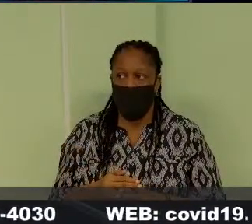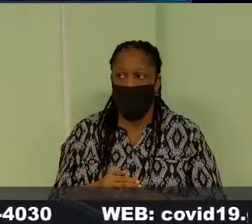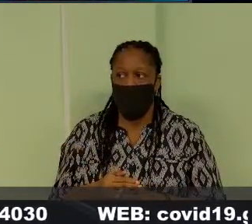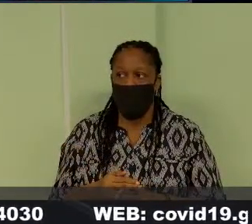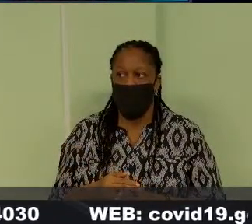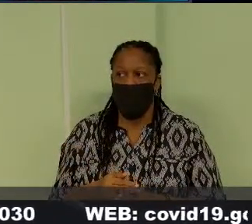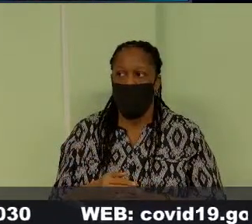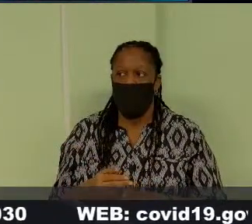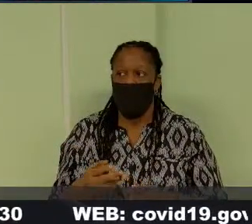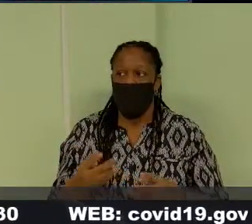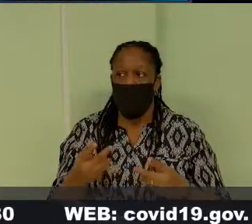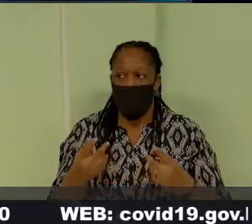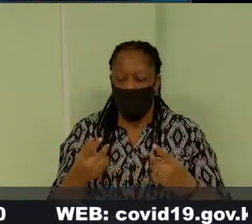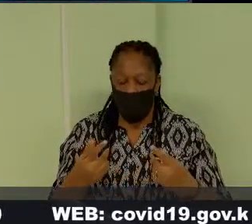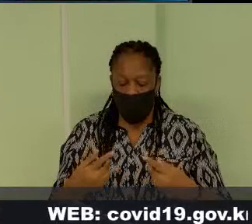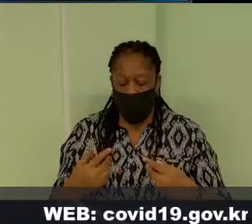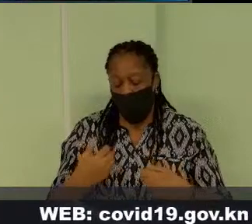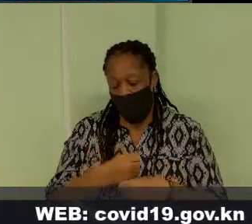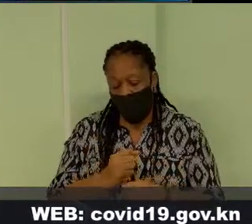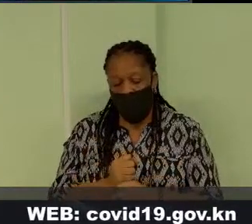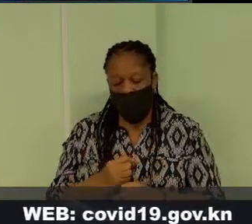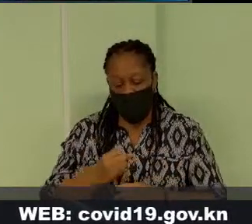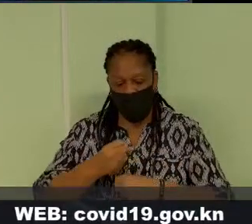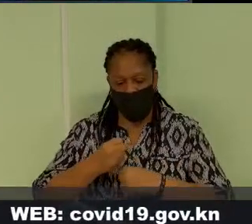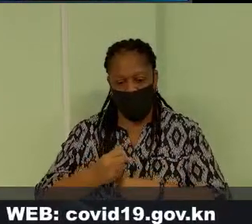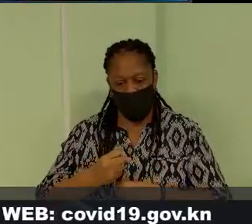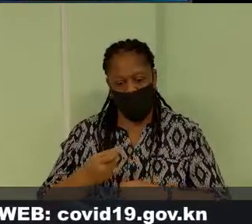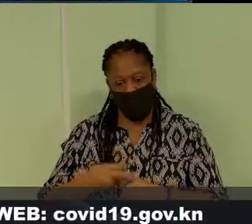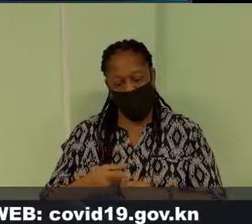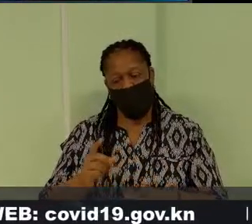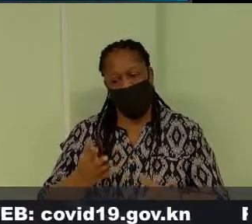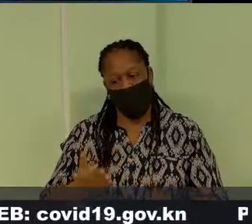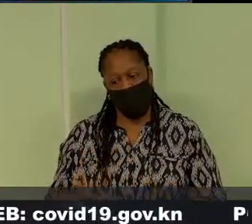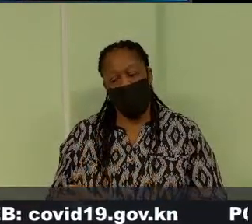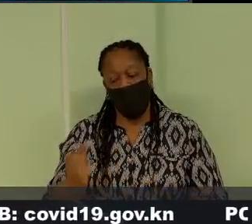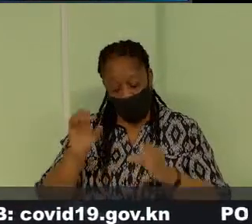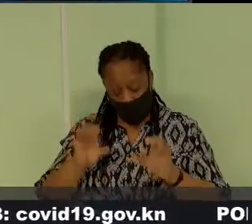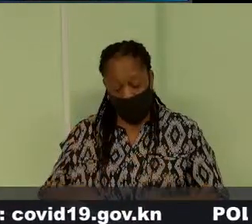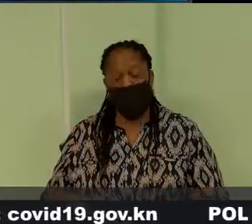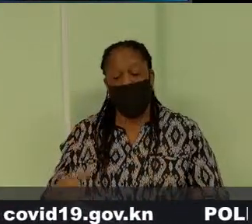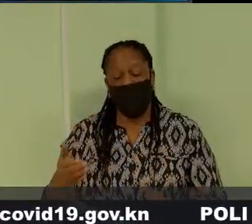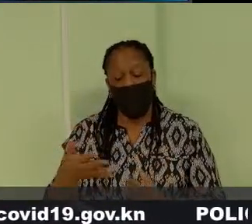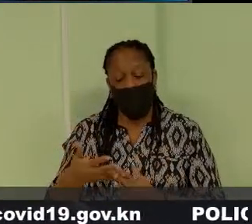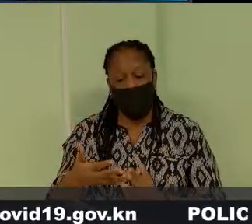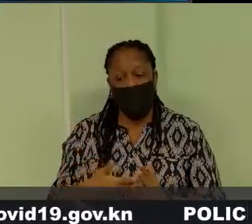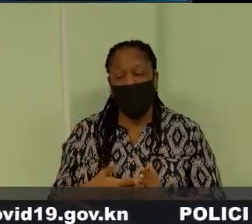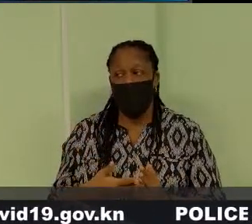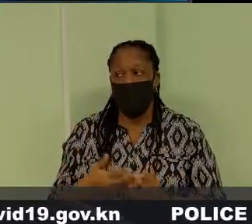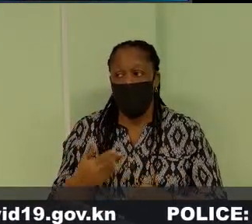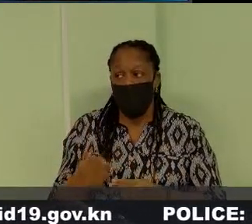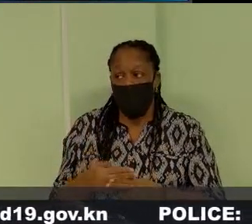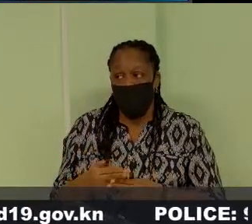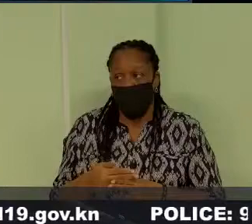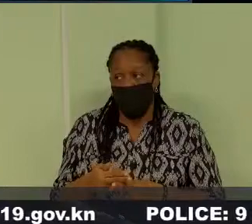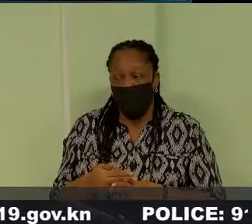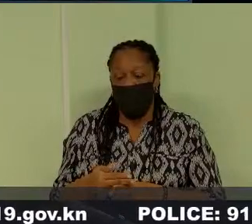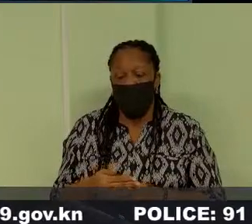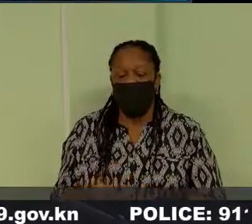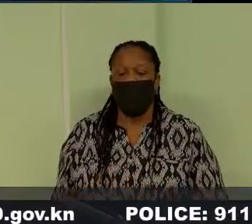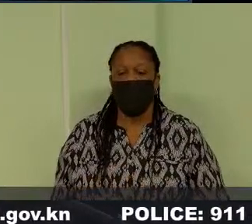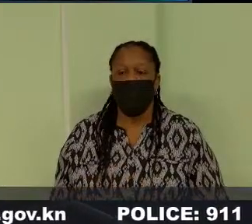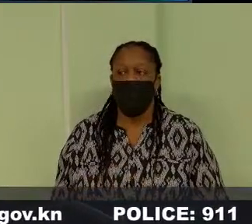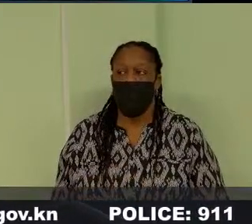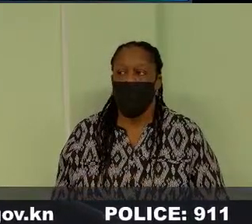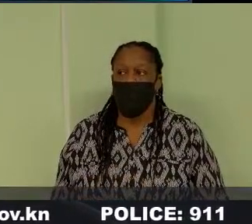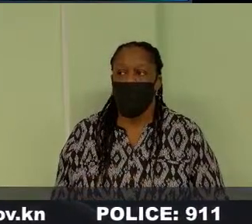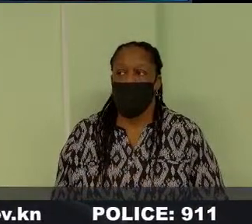are, strengthening our laboratory capacity, whereby this test will be offered publicly.